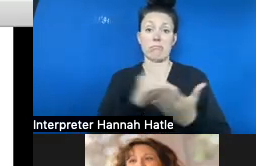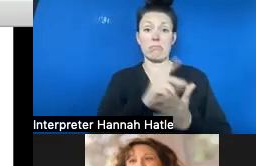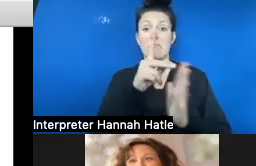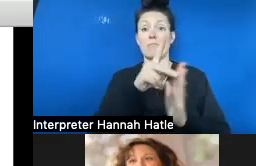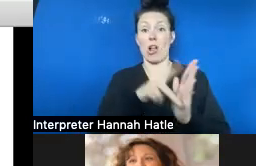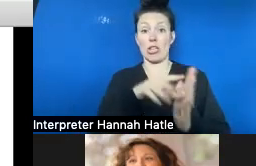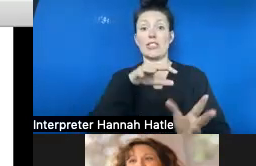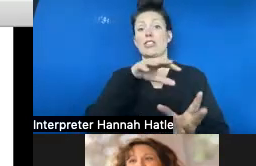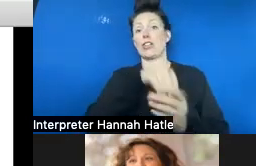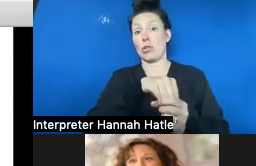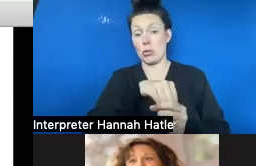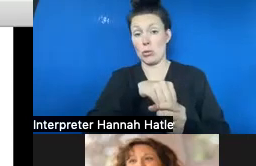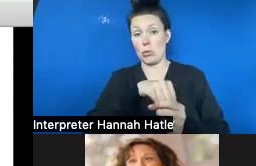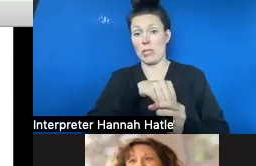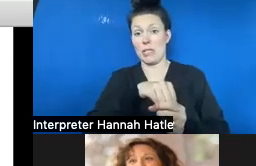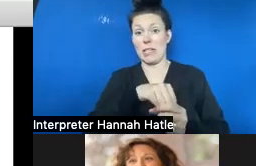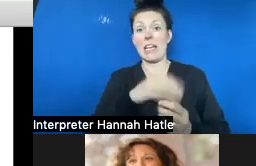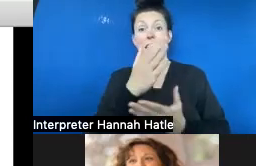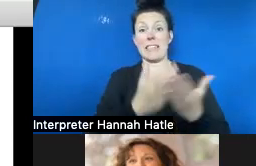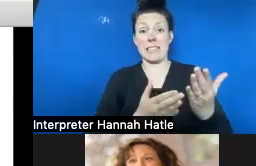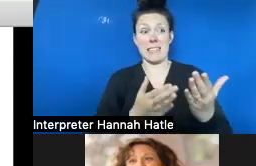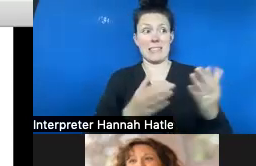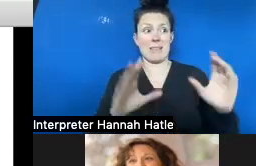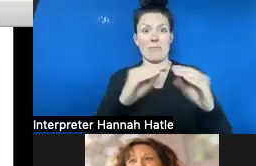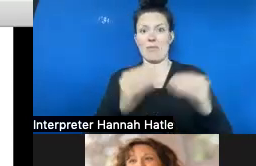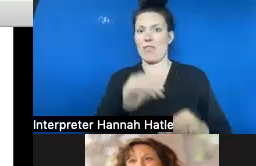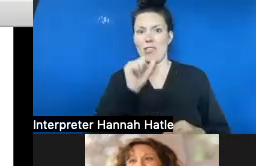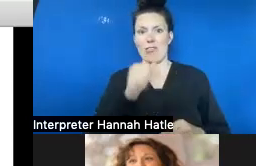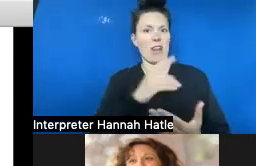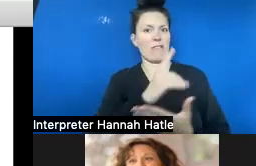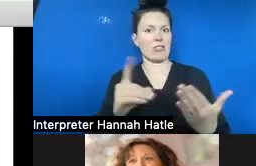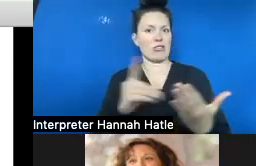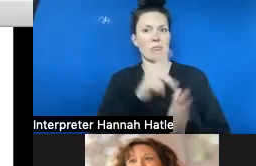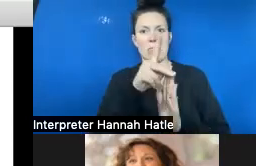policies? The absence of one says everything also, right?